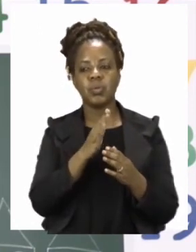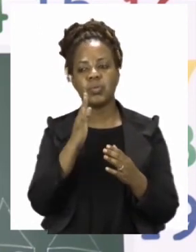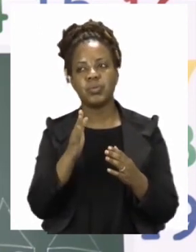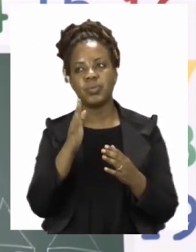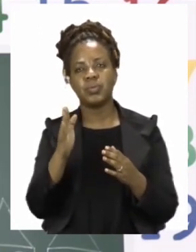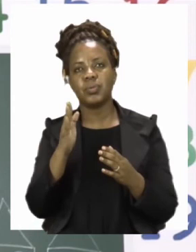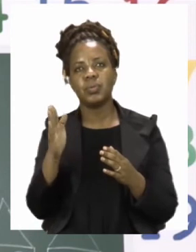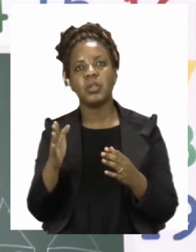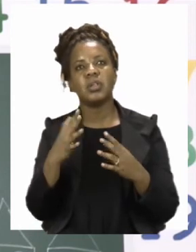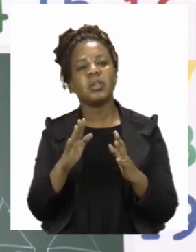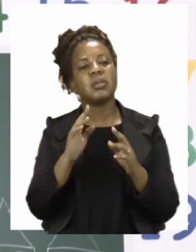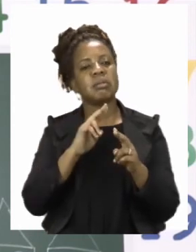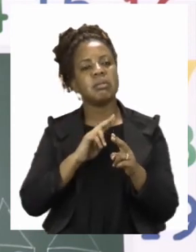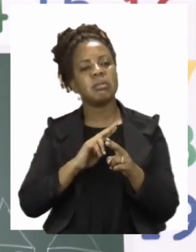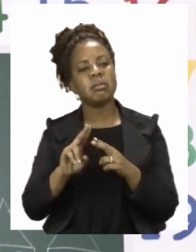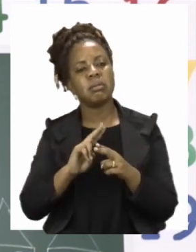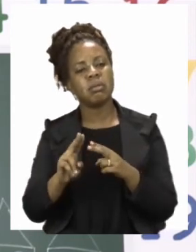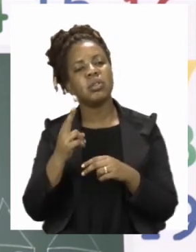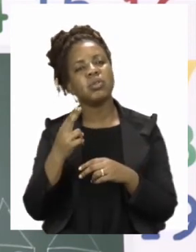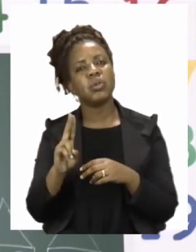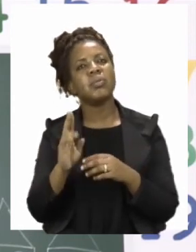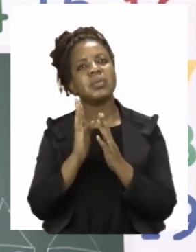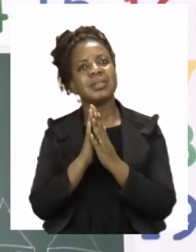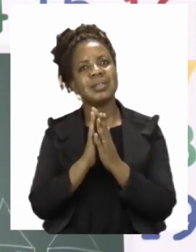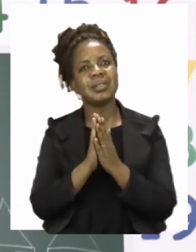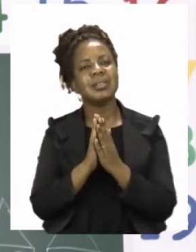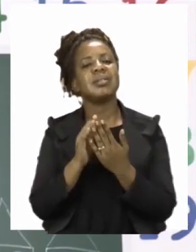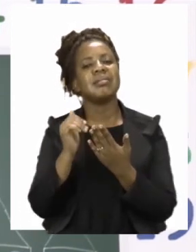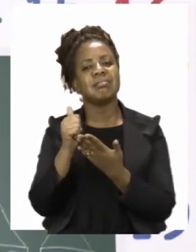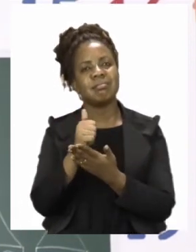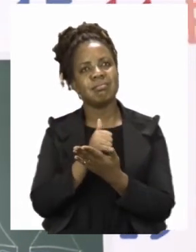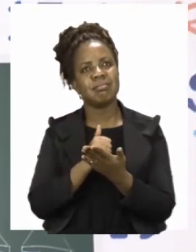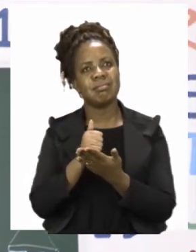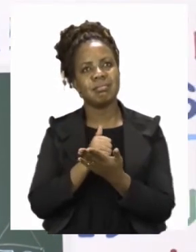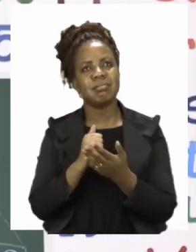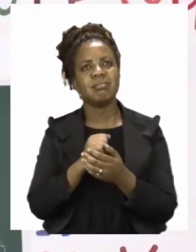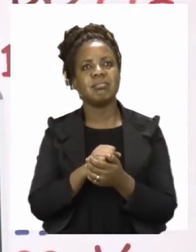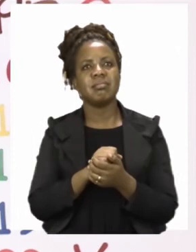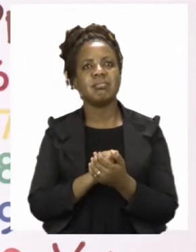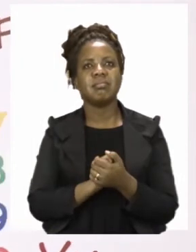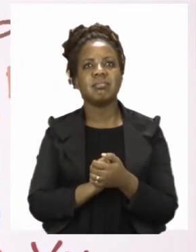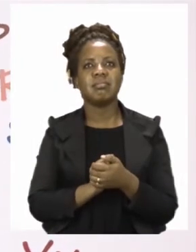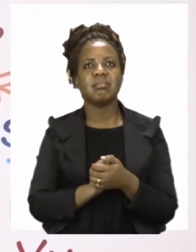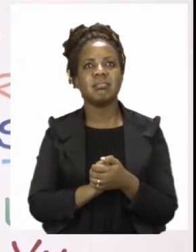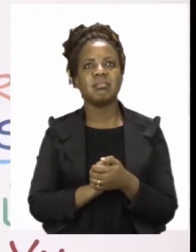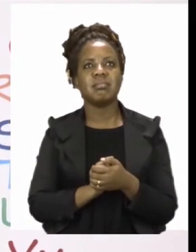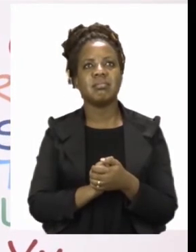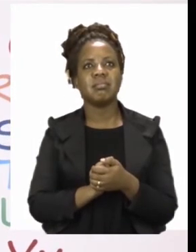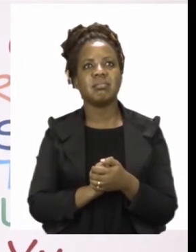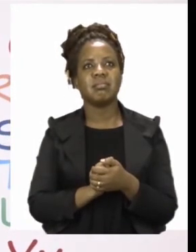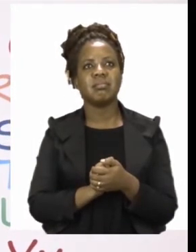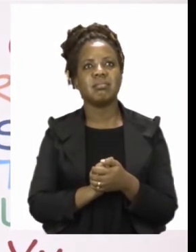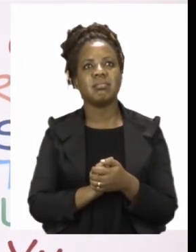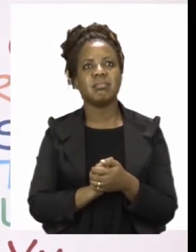numbers. Now that we know the pattern, we can complete it by using the same method of hopping. So we're going